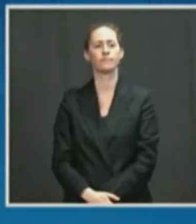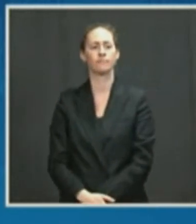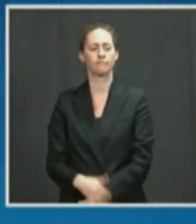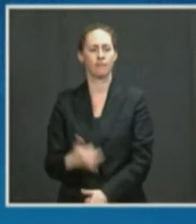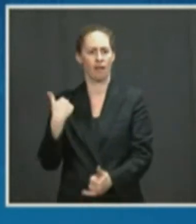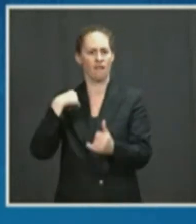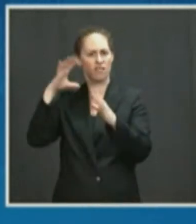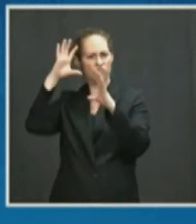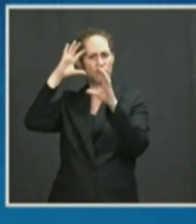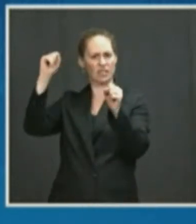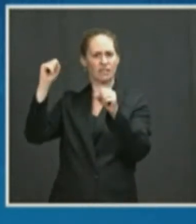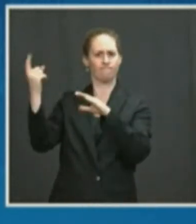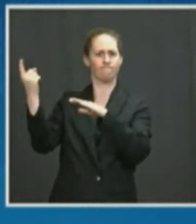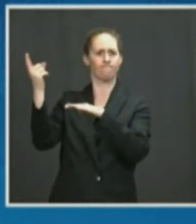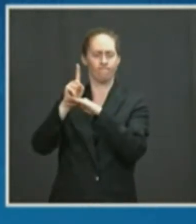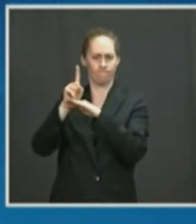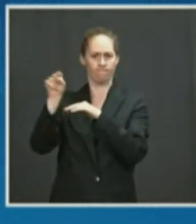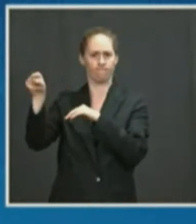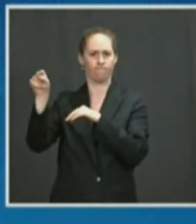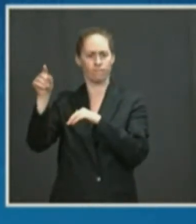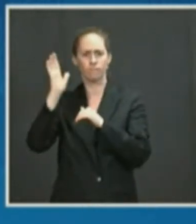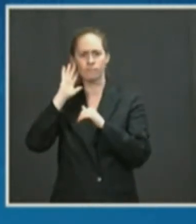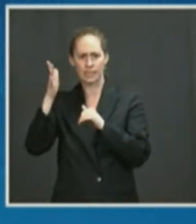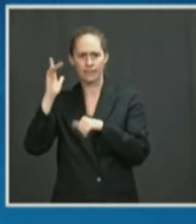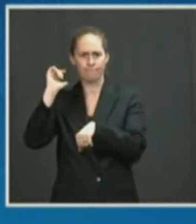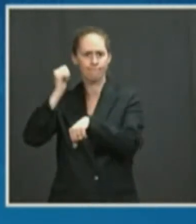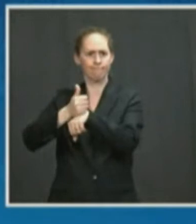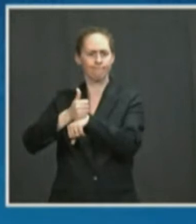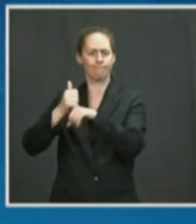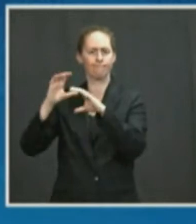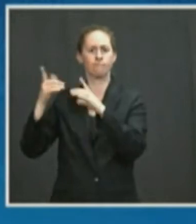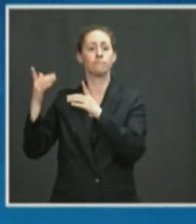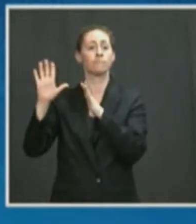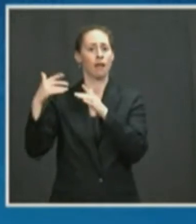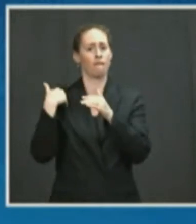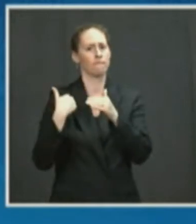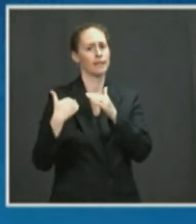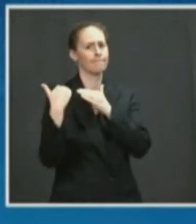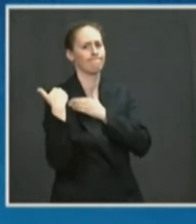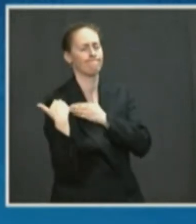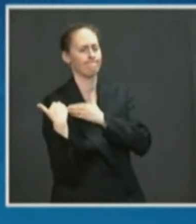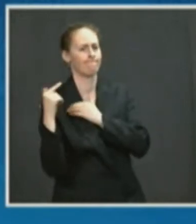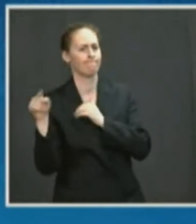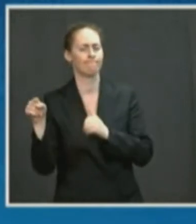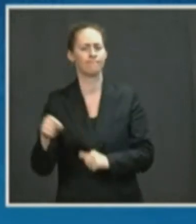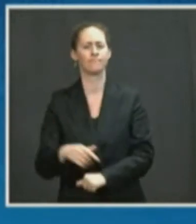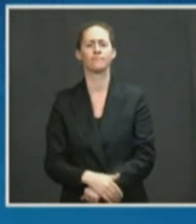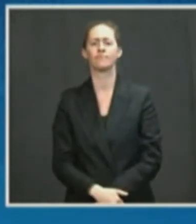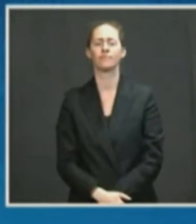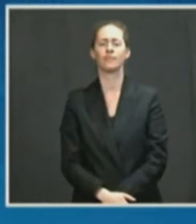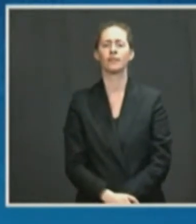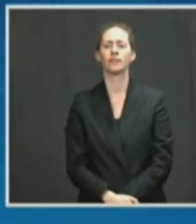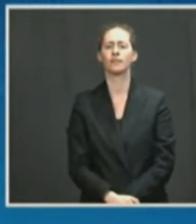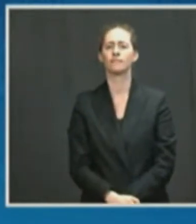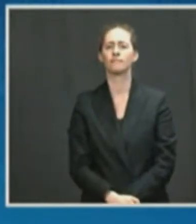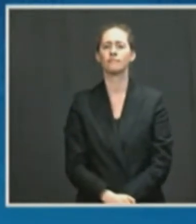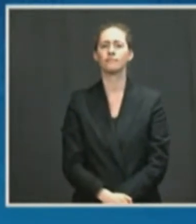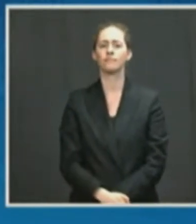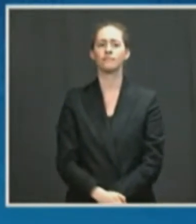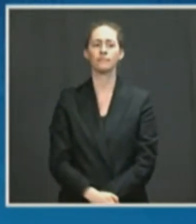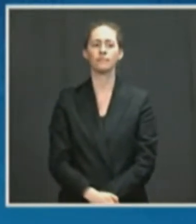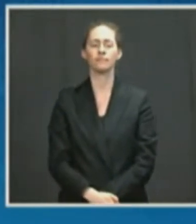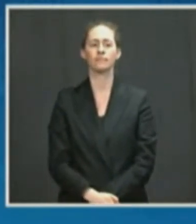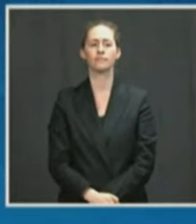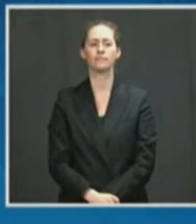the first time in the history of this country, in the web pages of the Ministry of Finance, we have pages